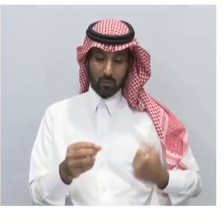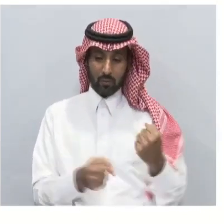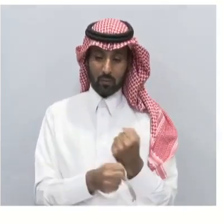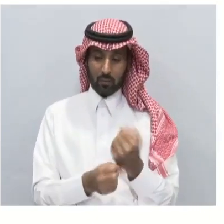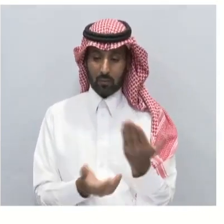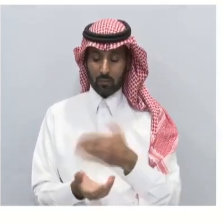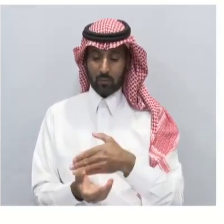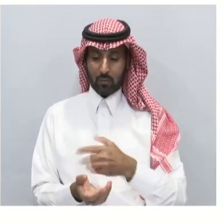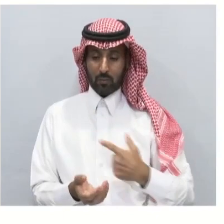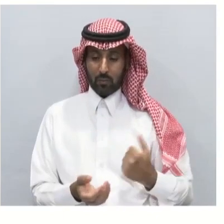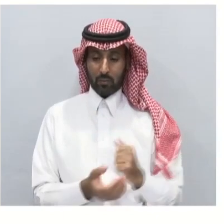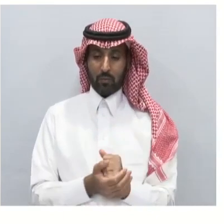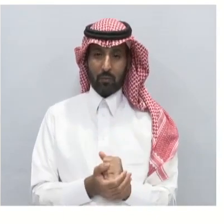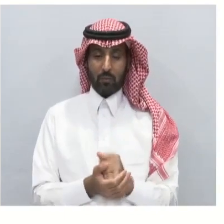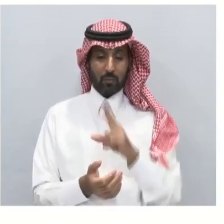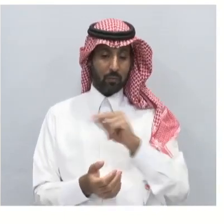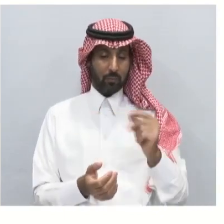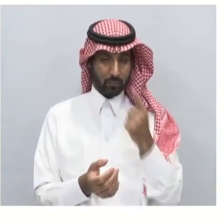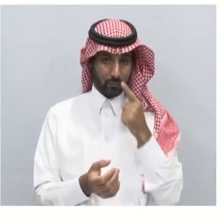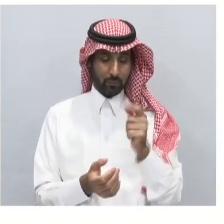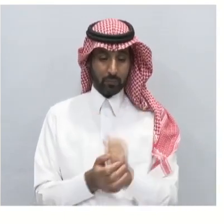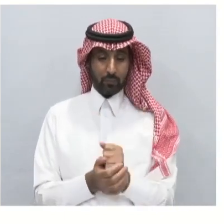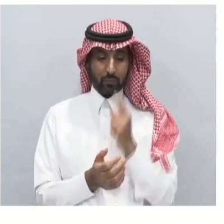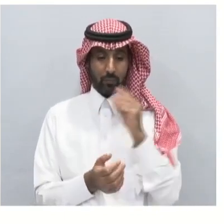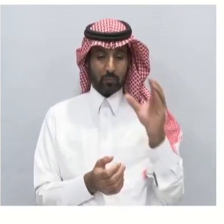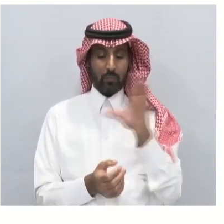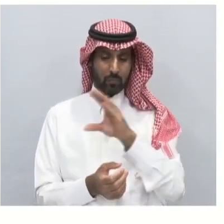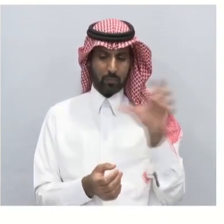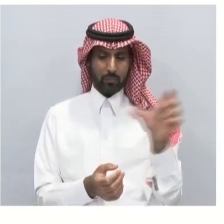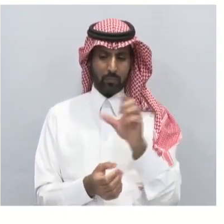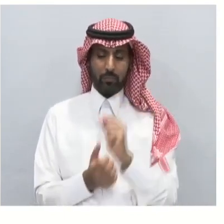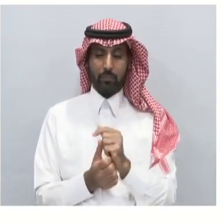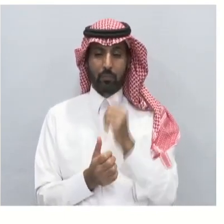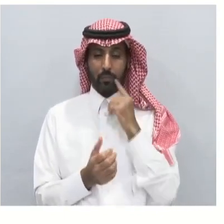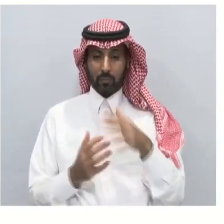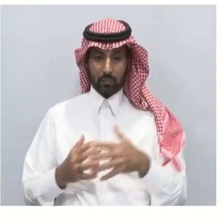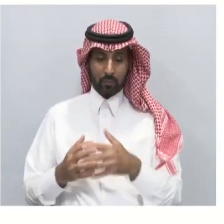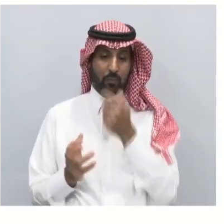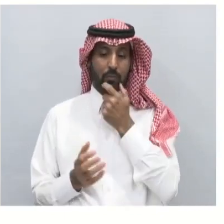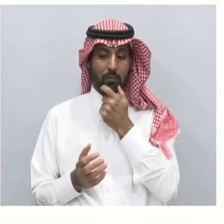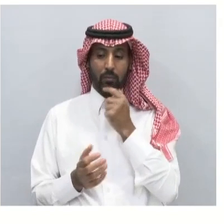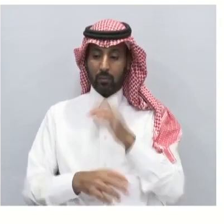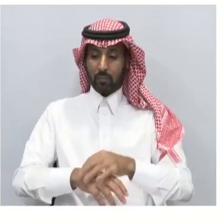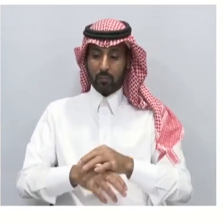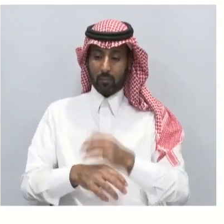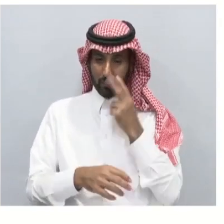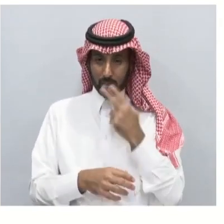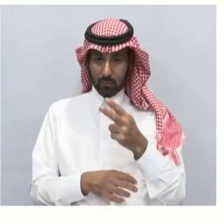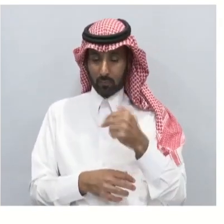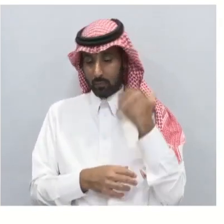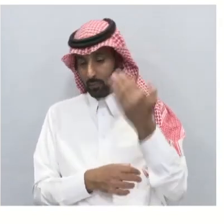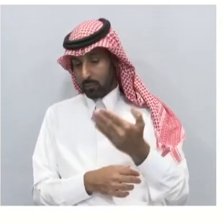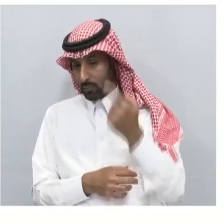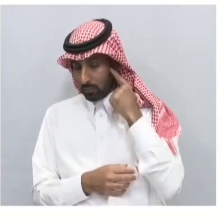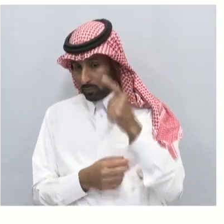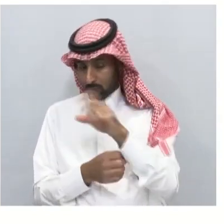lesson, okay? For example, here they provided an example. In England, people expect. So we have to